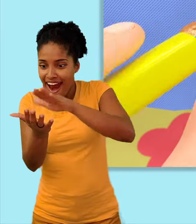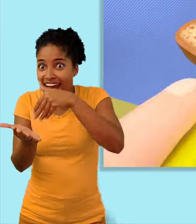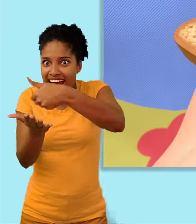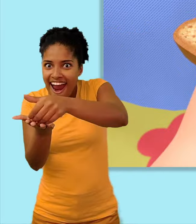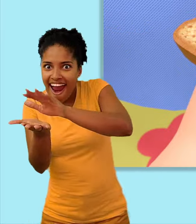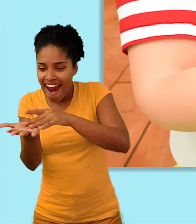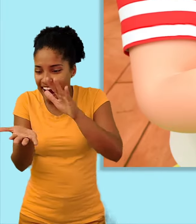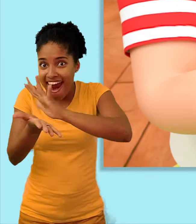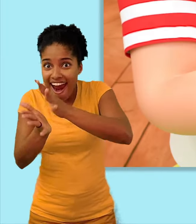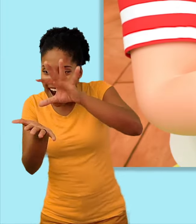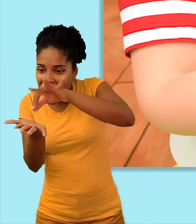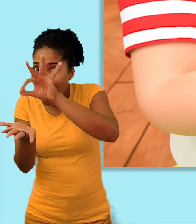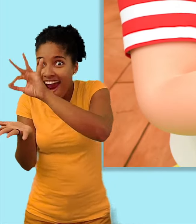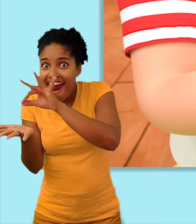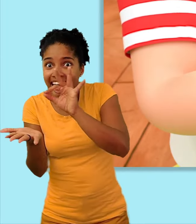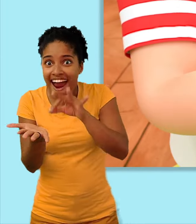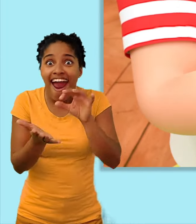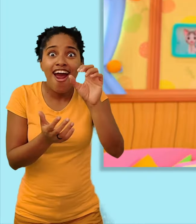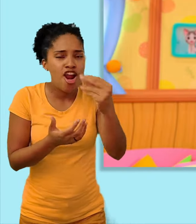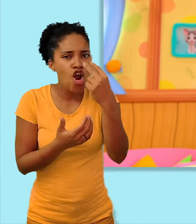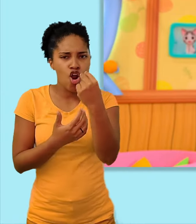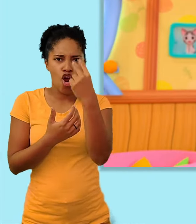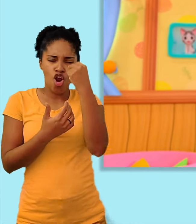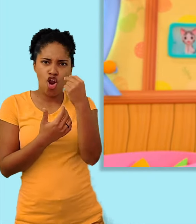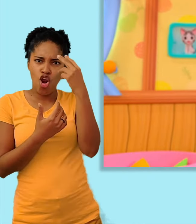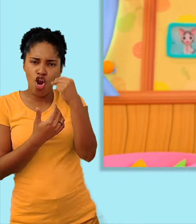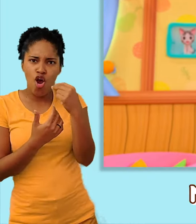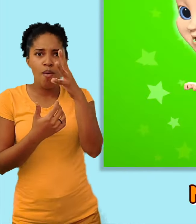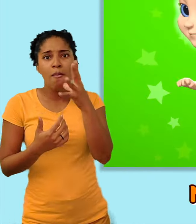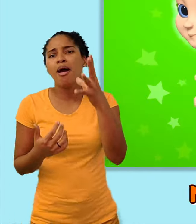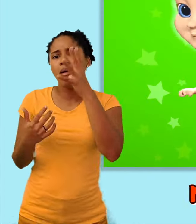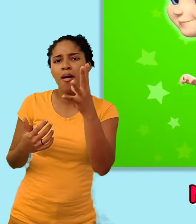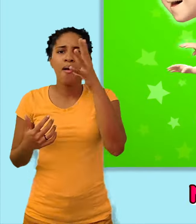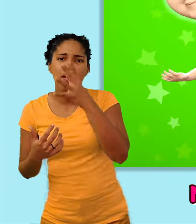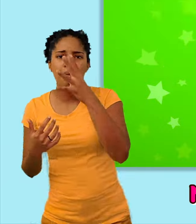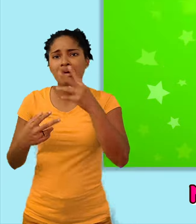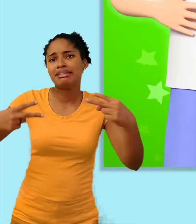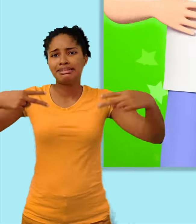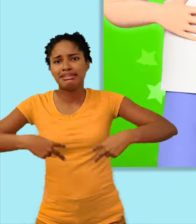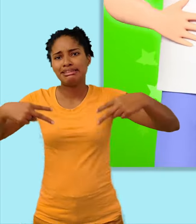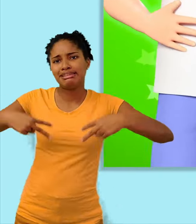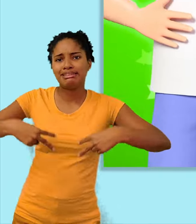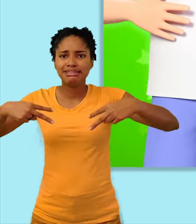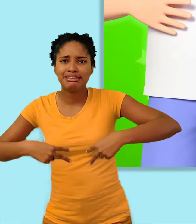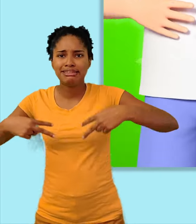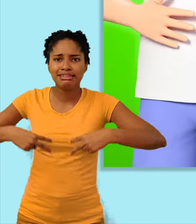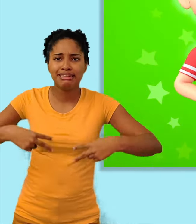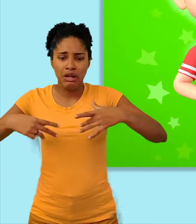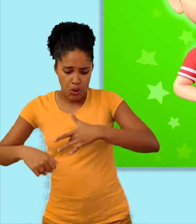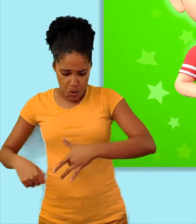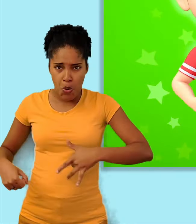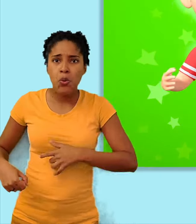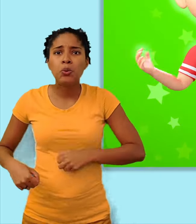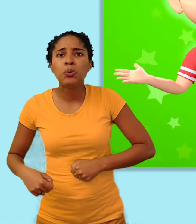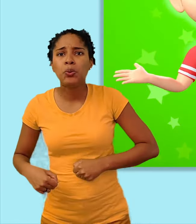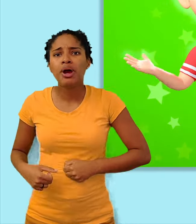Put some jam. Layer it with cheese. No, no, no, no. Mommy, mommy, mommy, look at my tummy.